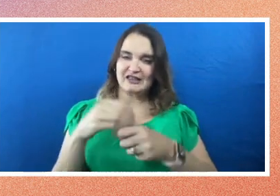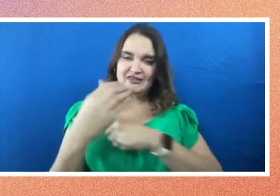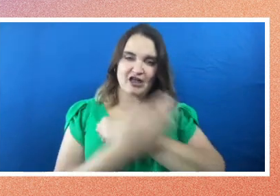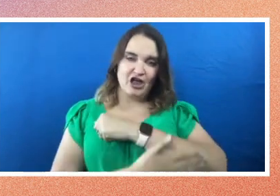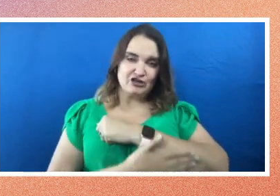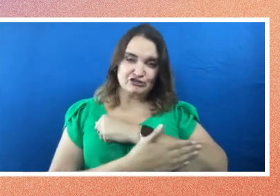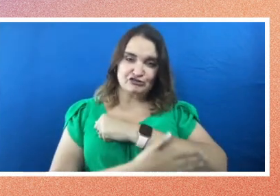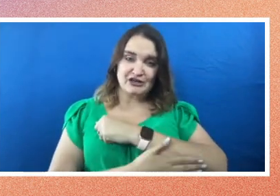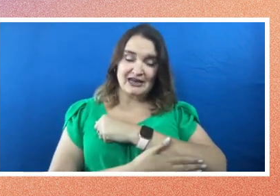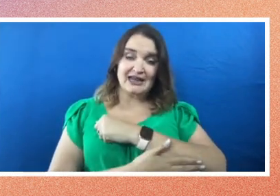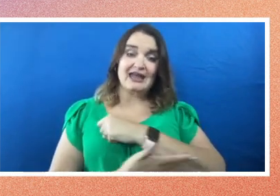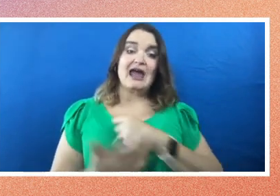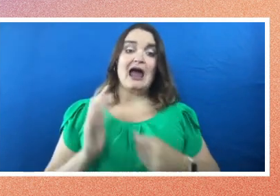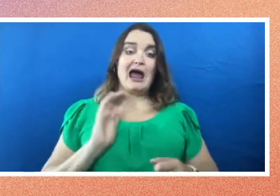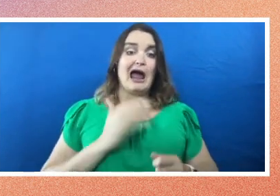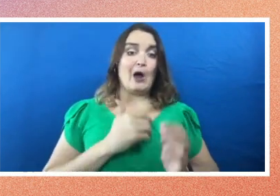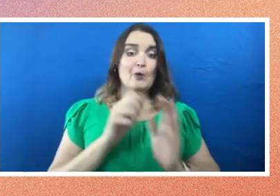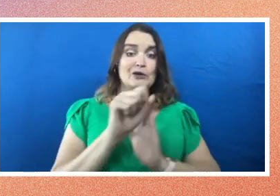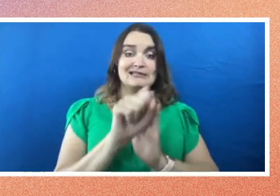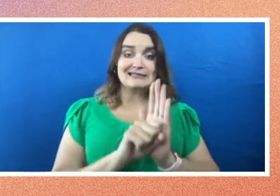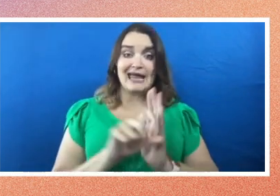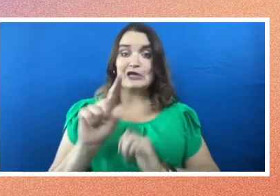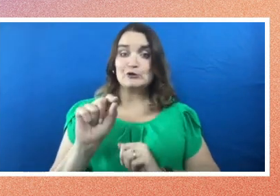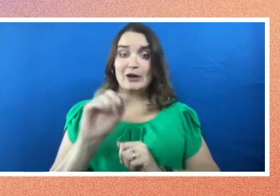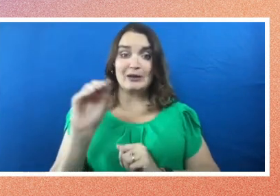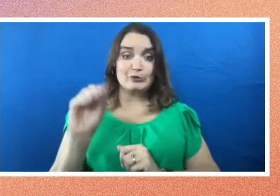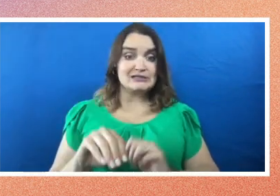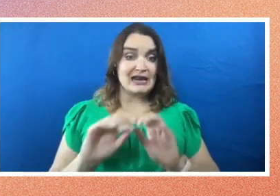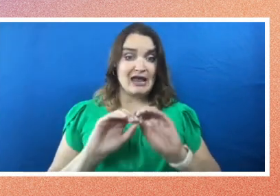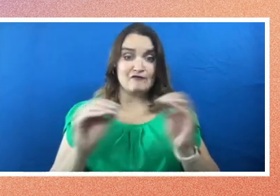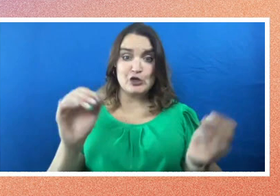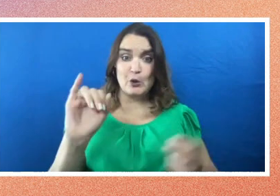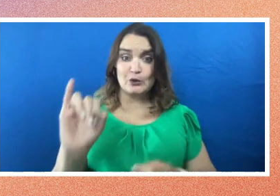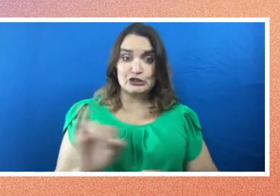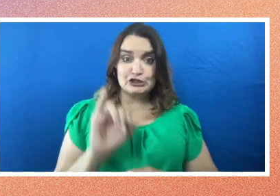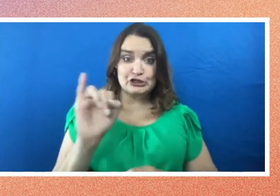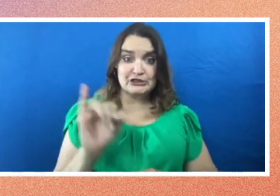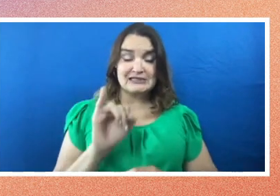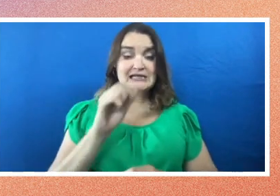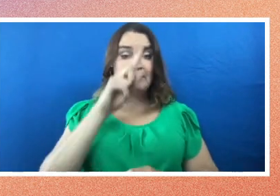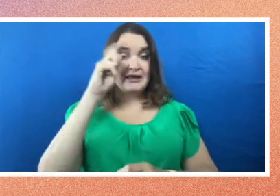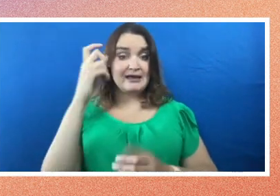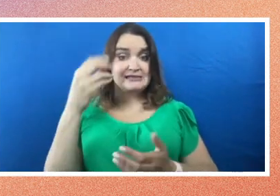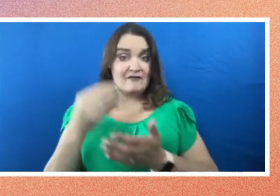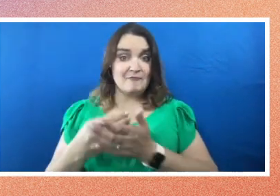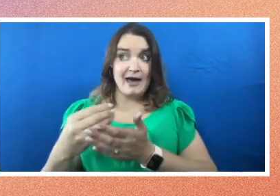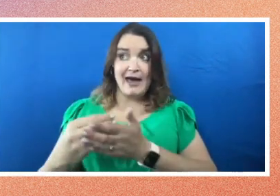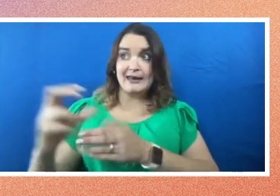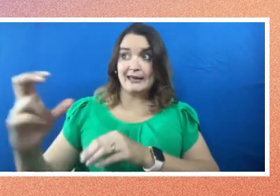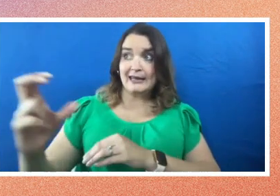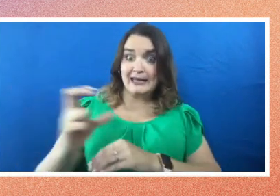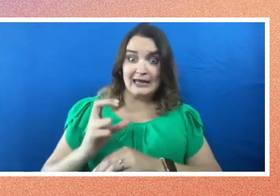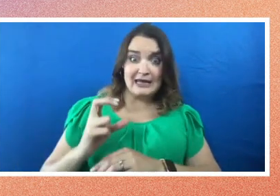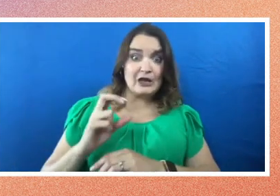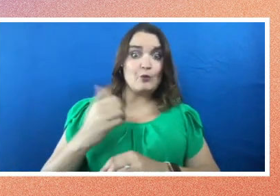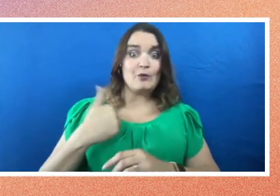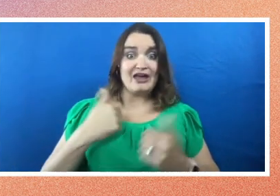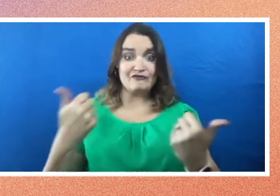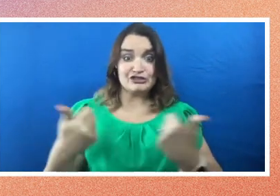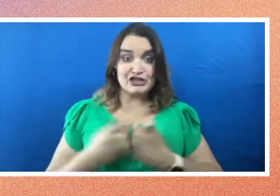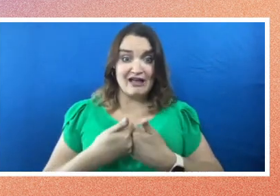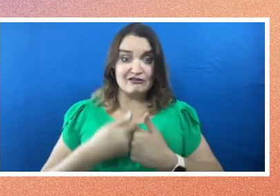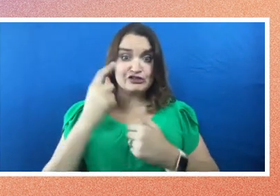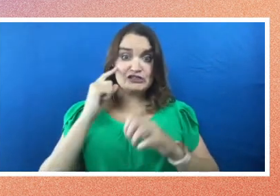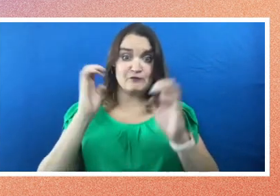are uninsured. We are a state where, because of underinvestment, we face enormous challenges to education, where many